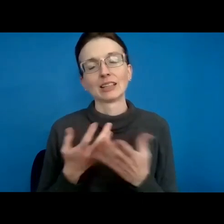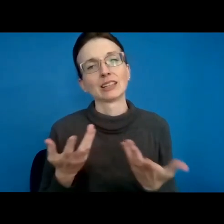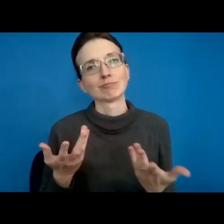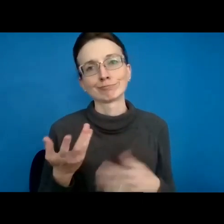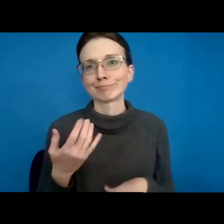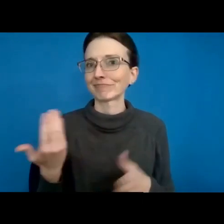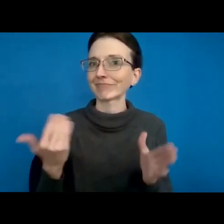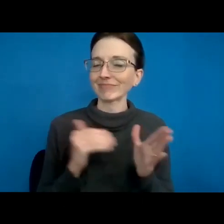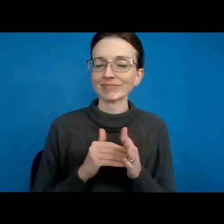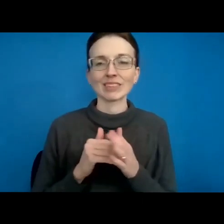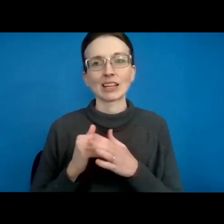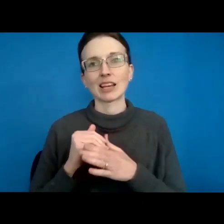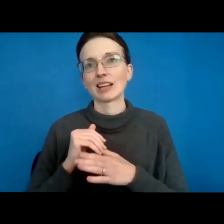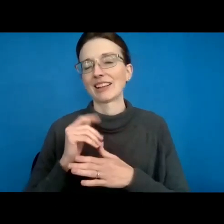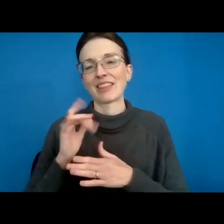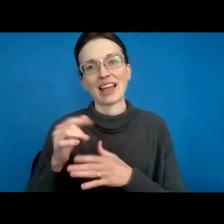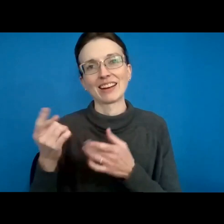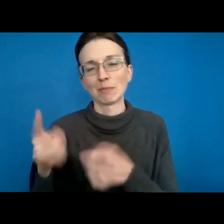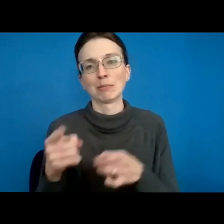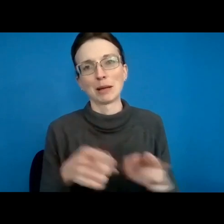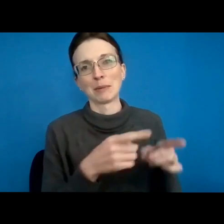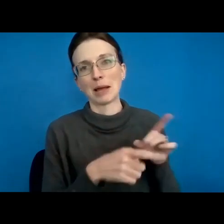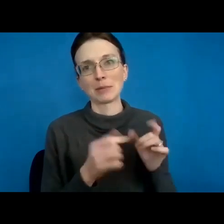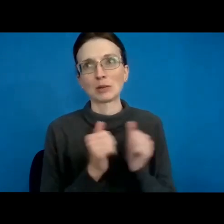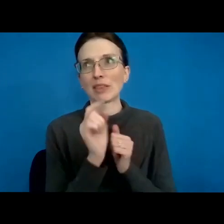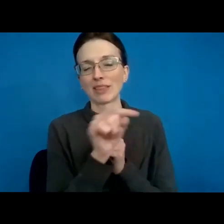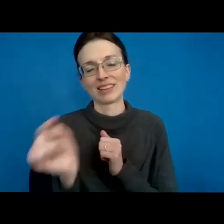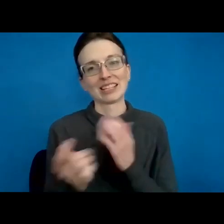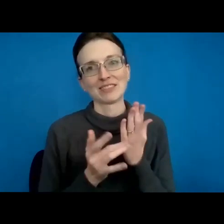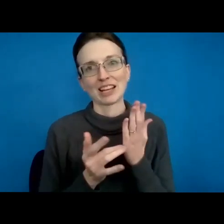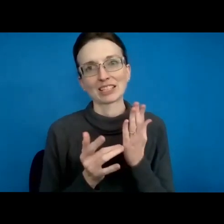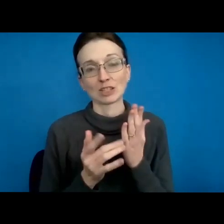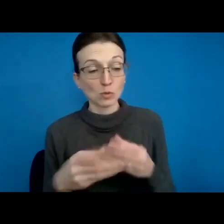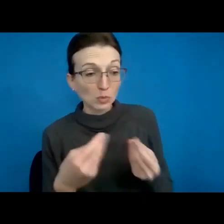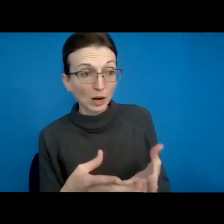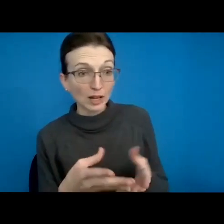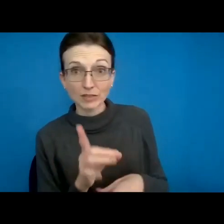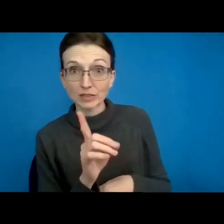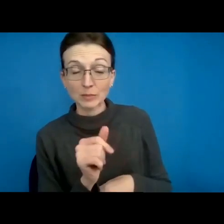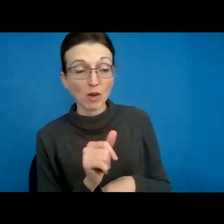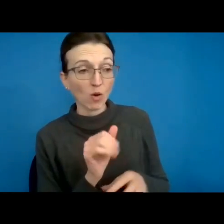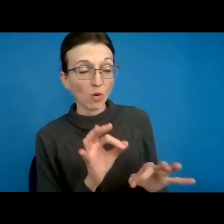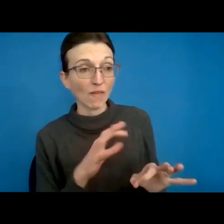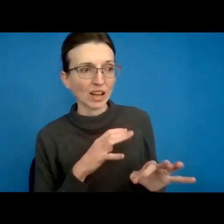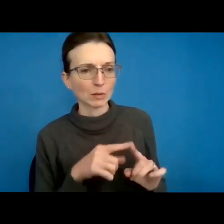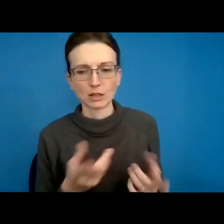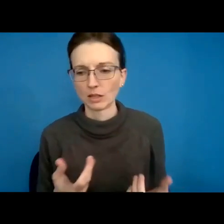the technology that is provided to students who have disabilities. I remember